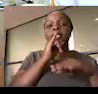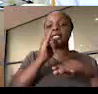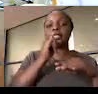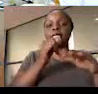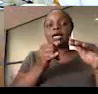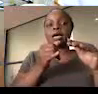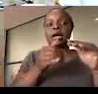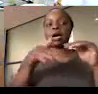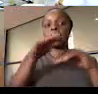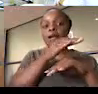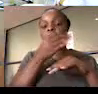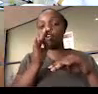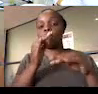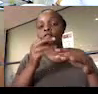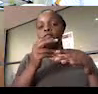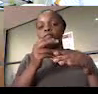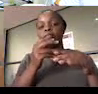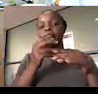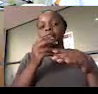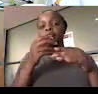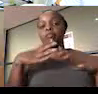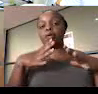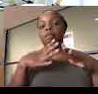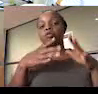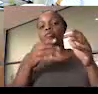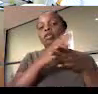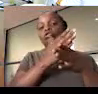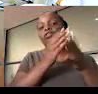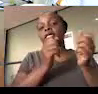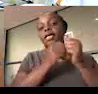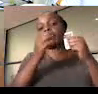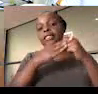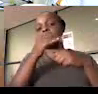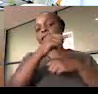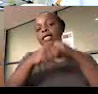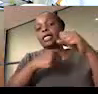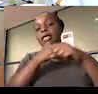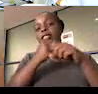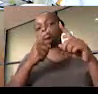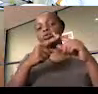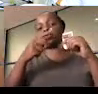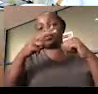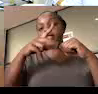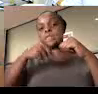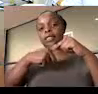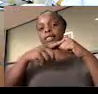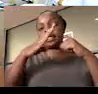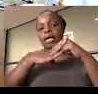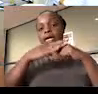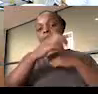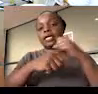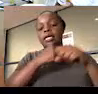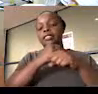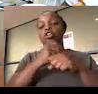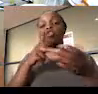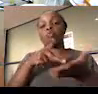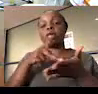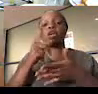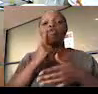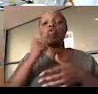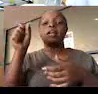you are just left in the house, the two of you, and you are below 69 years. That is still couple, and you can pay 150 per